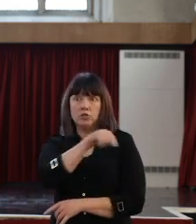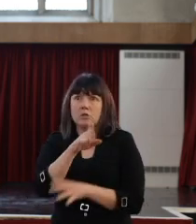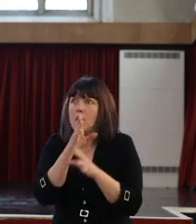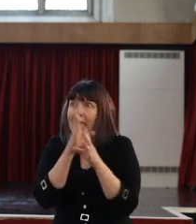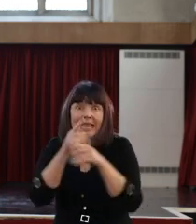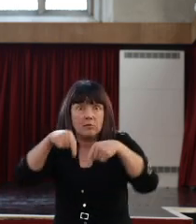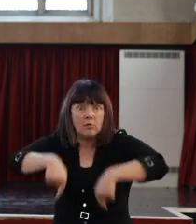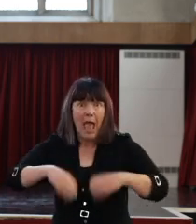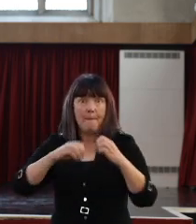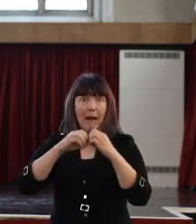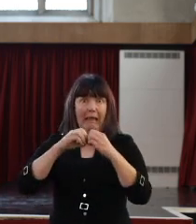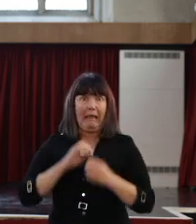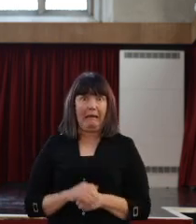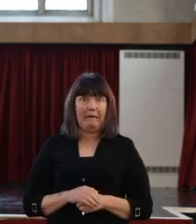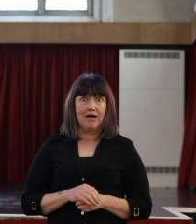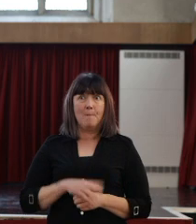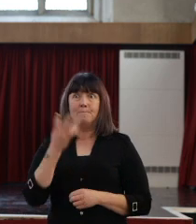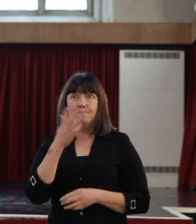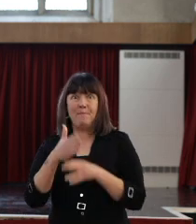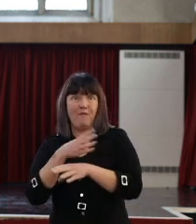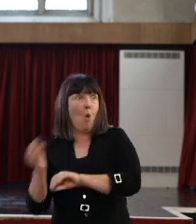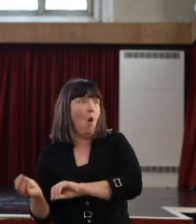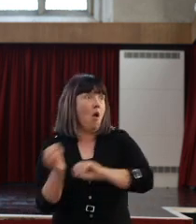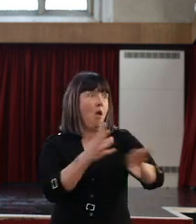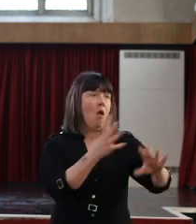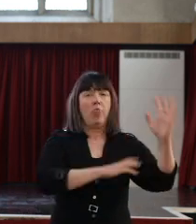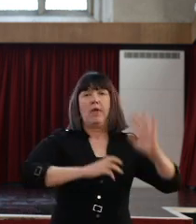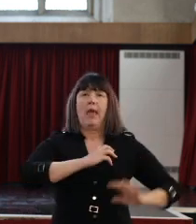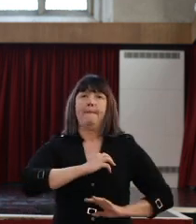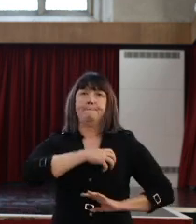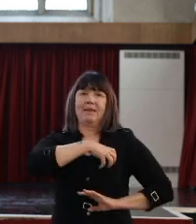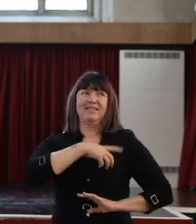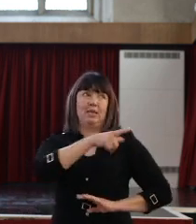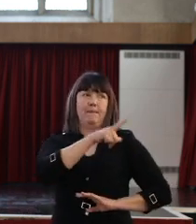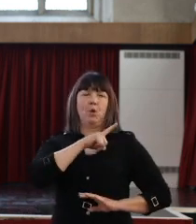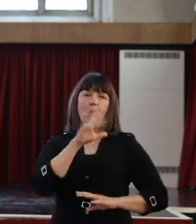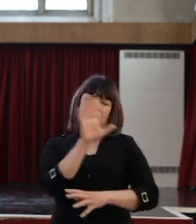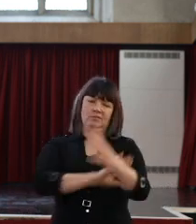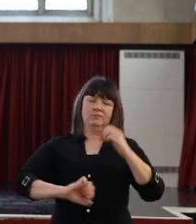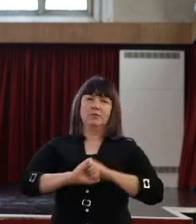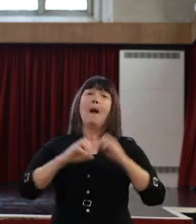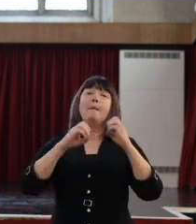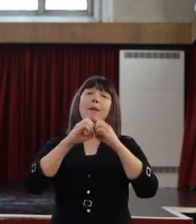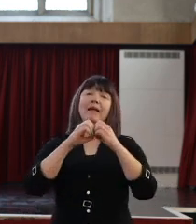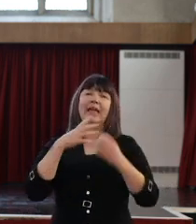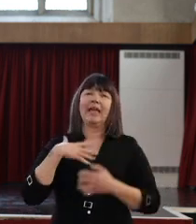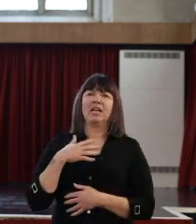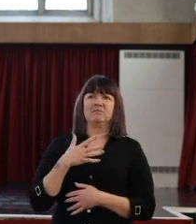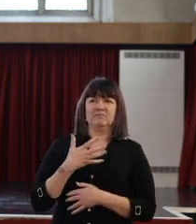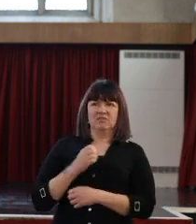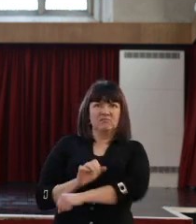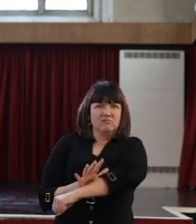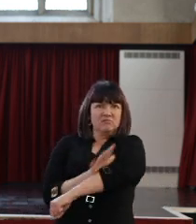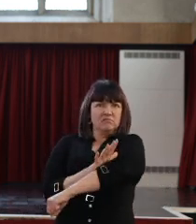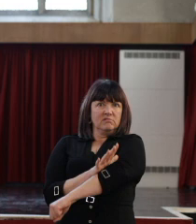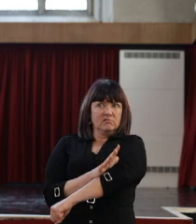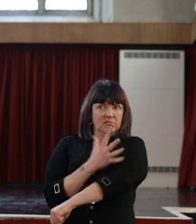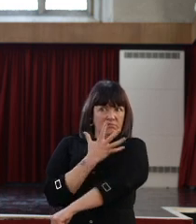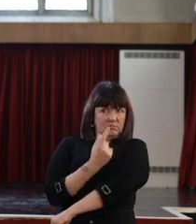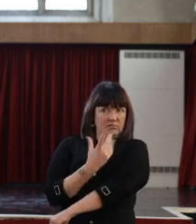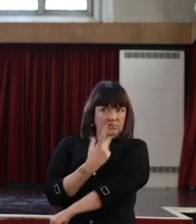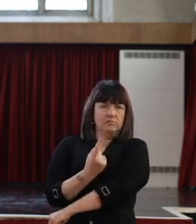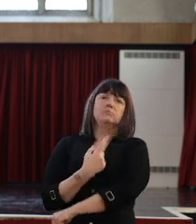the ideal place, after all, in Bungay, who's going to notice another creepy weirdo who never leaves the house. Now, I was born